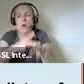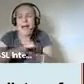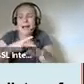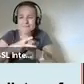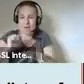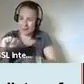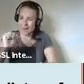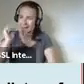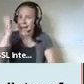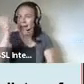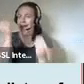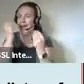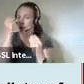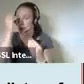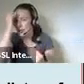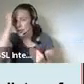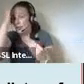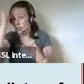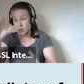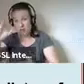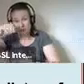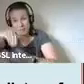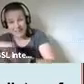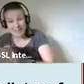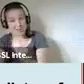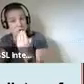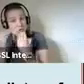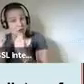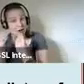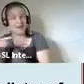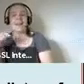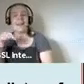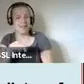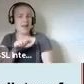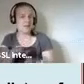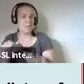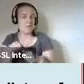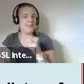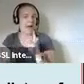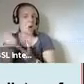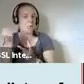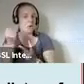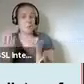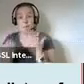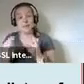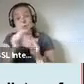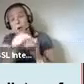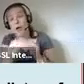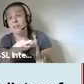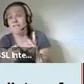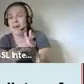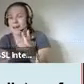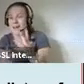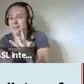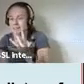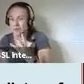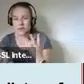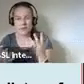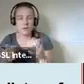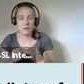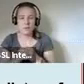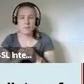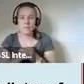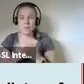training is a better predictor of program quality than any other factors such as child staff ratio or